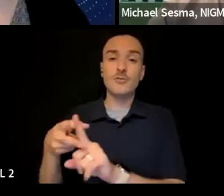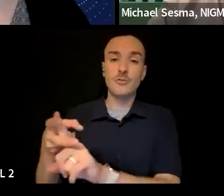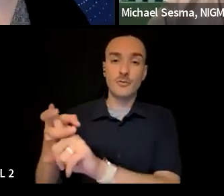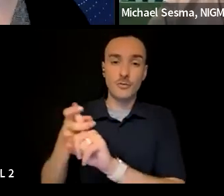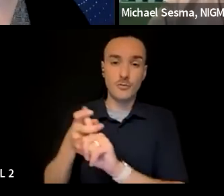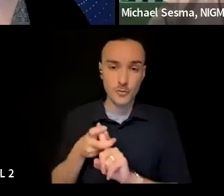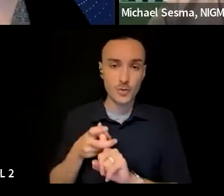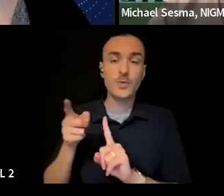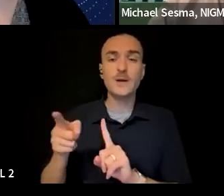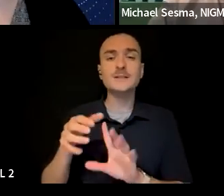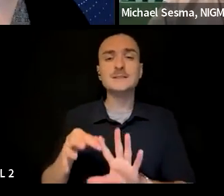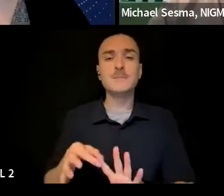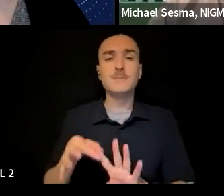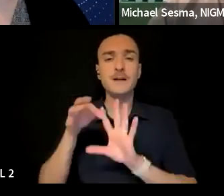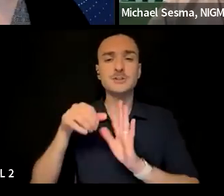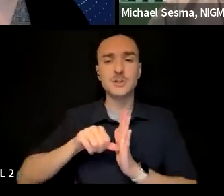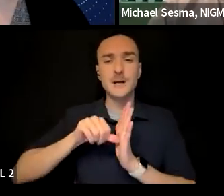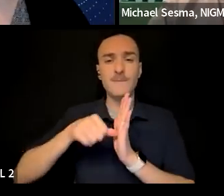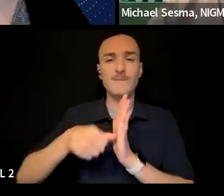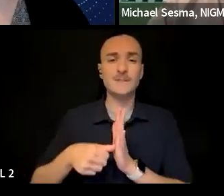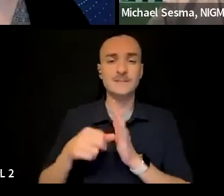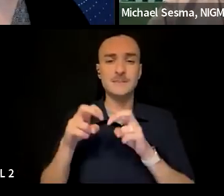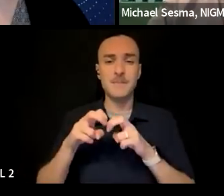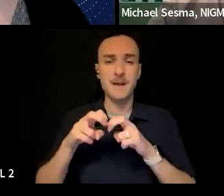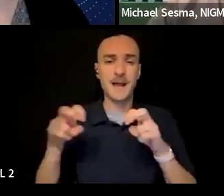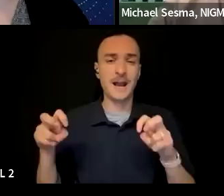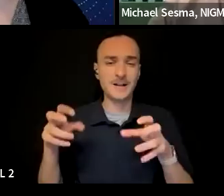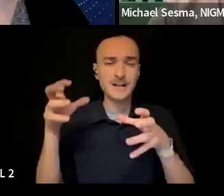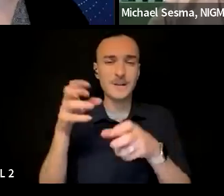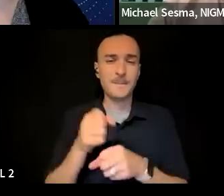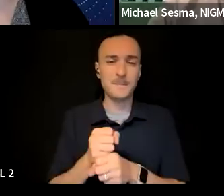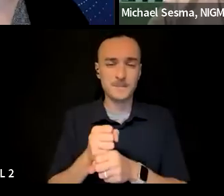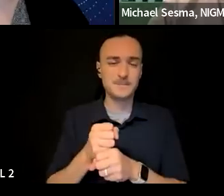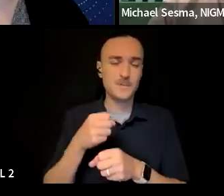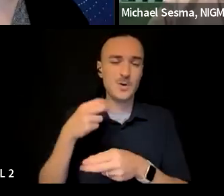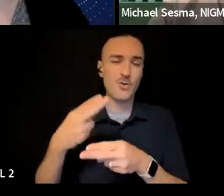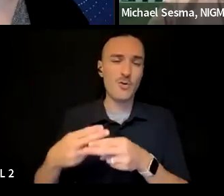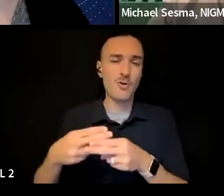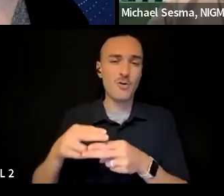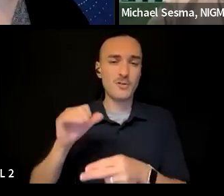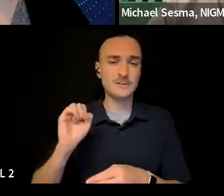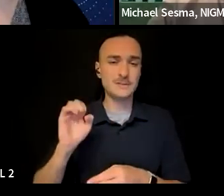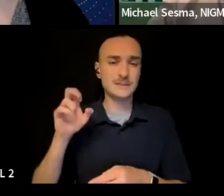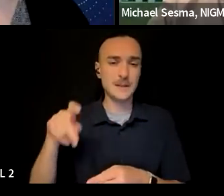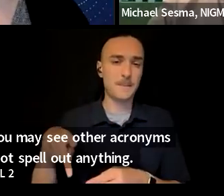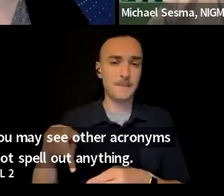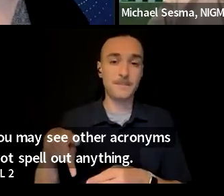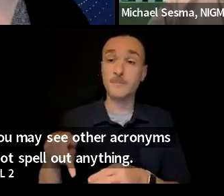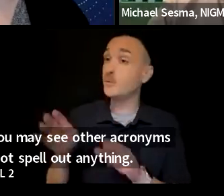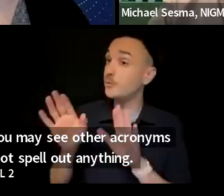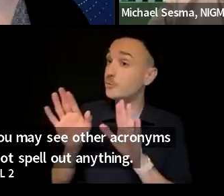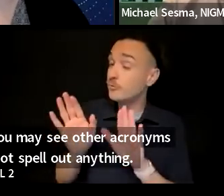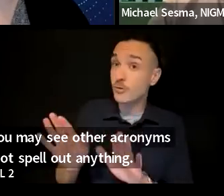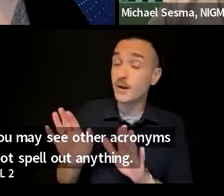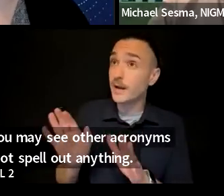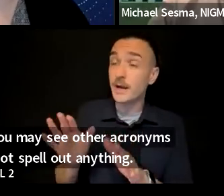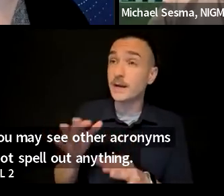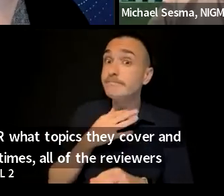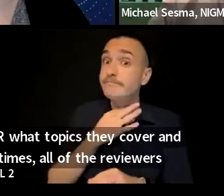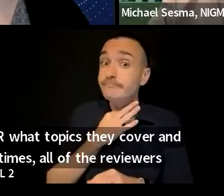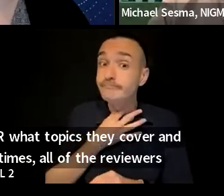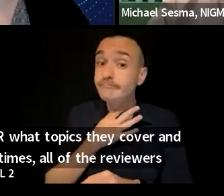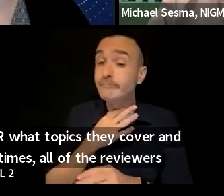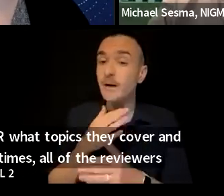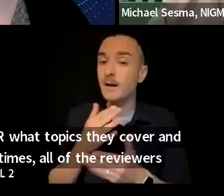emphasis panels, or the acronym is SEPs. Okay, great. And is there any way to suggest